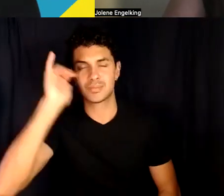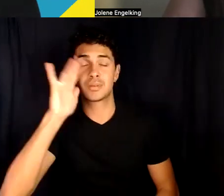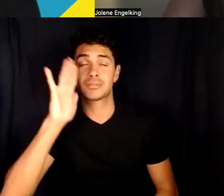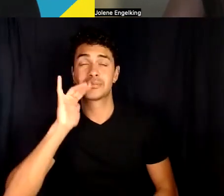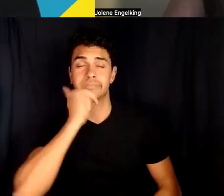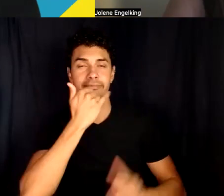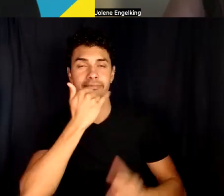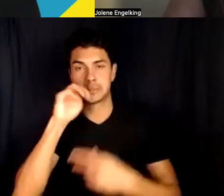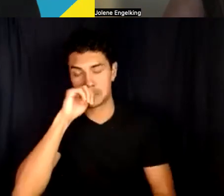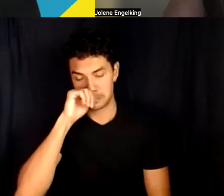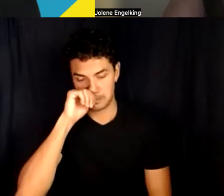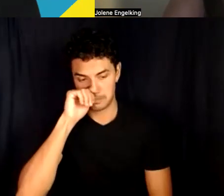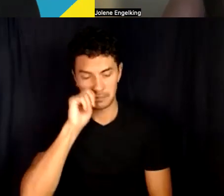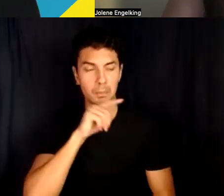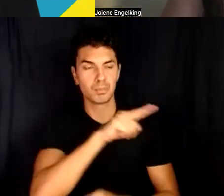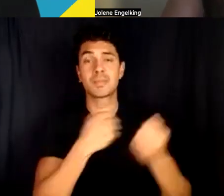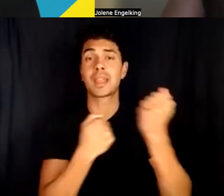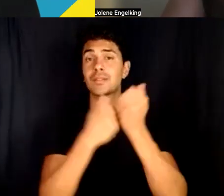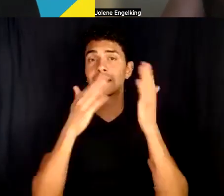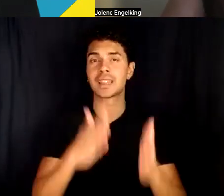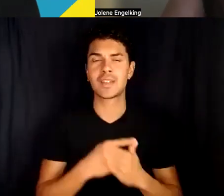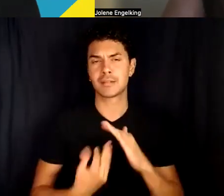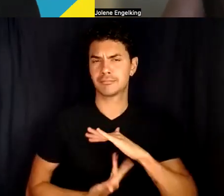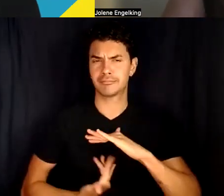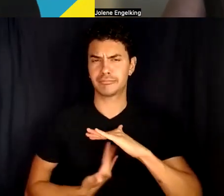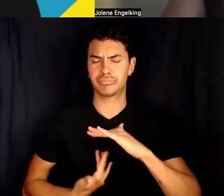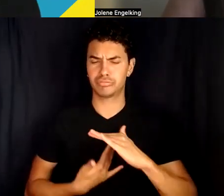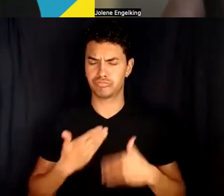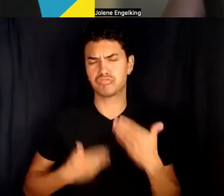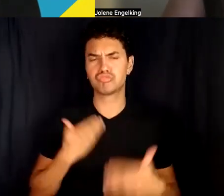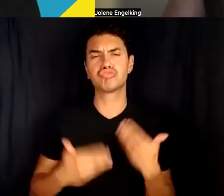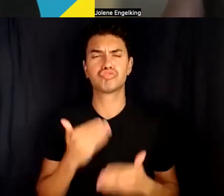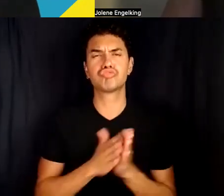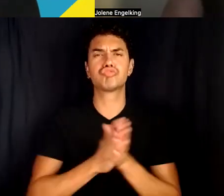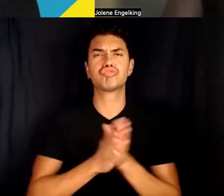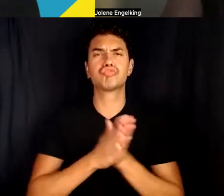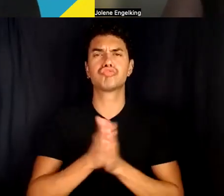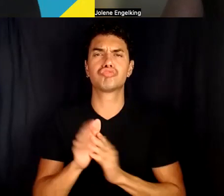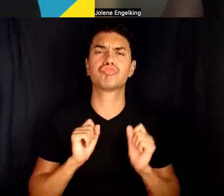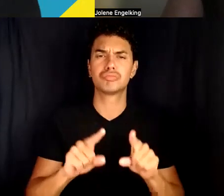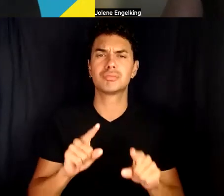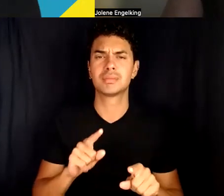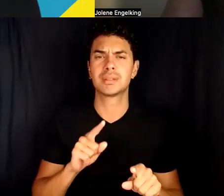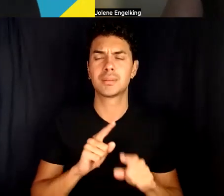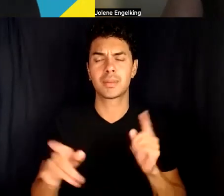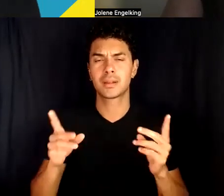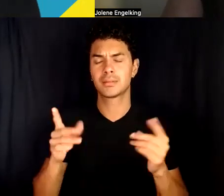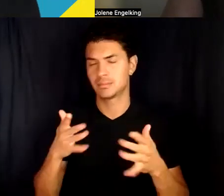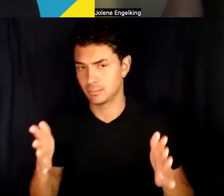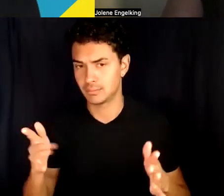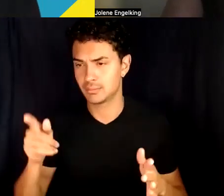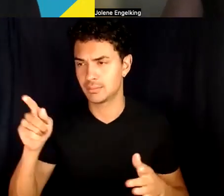and fired up about something that's going on. And all of a sudden she is being, you know, termed as